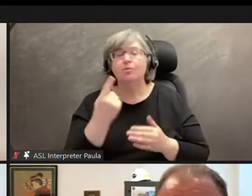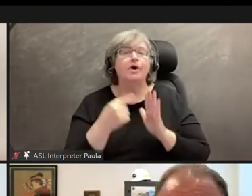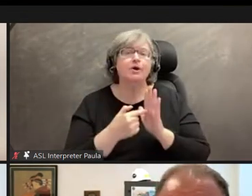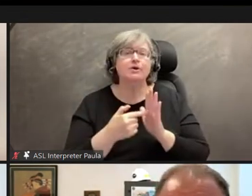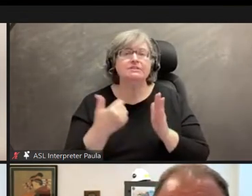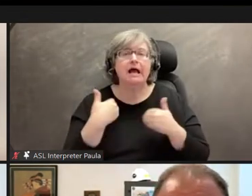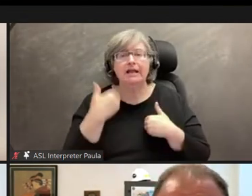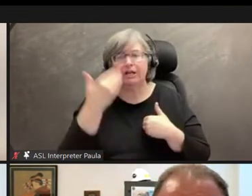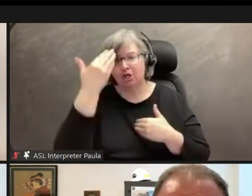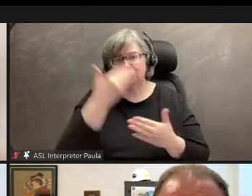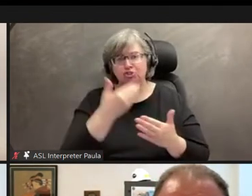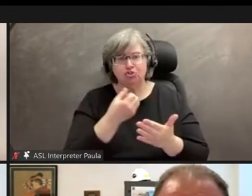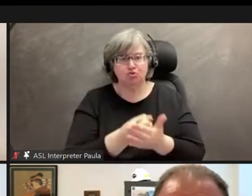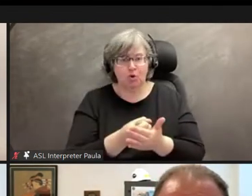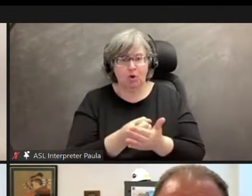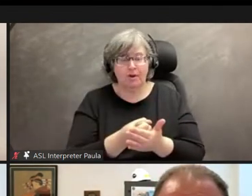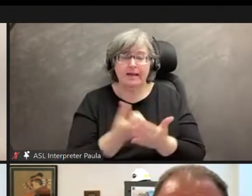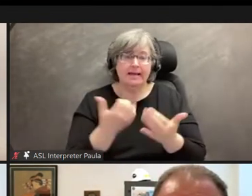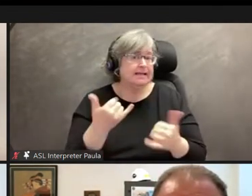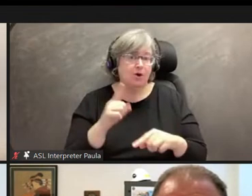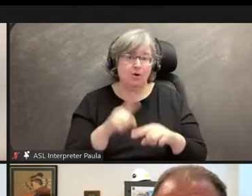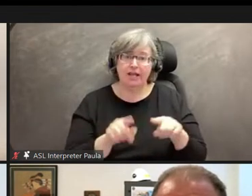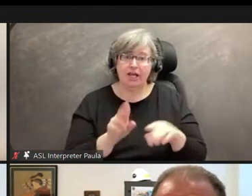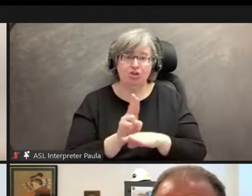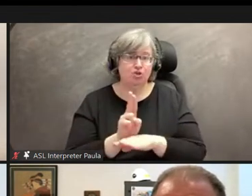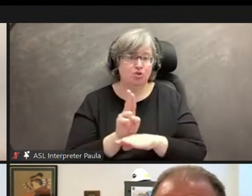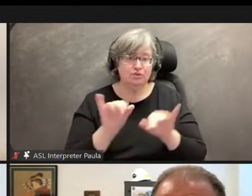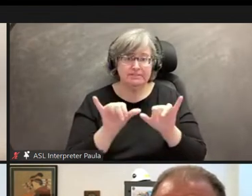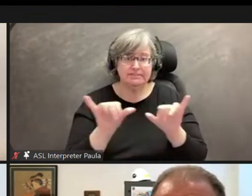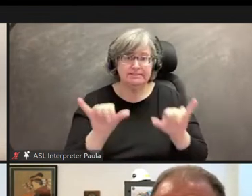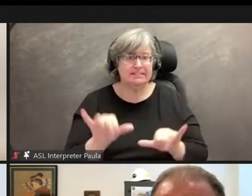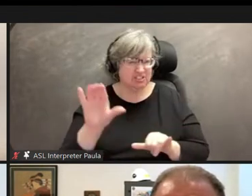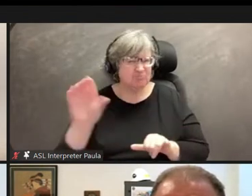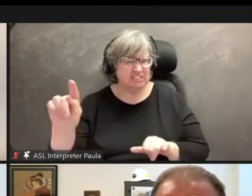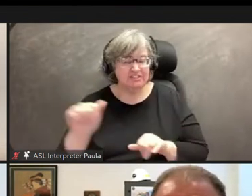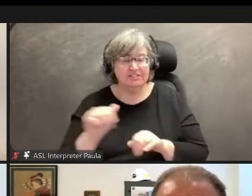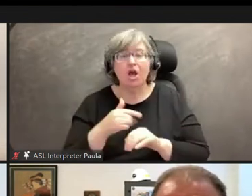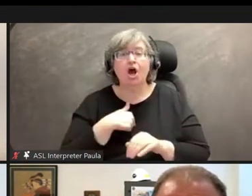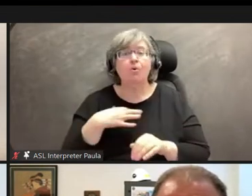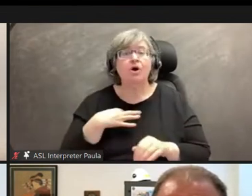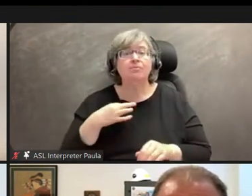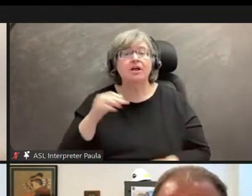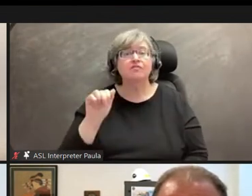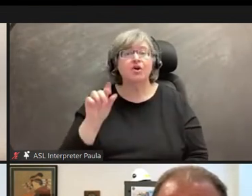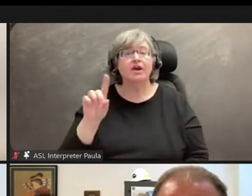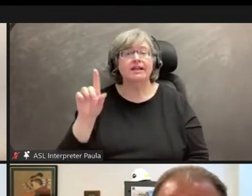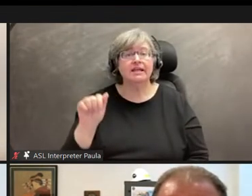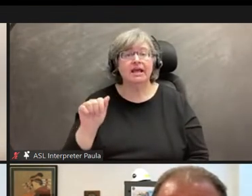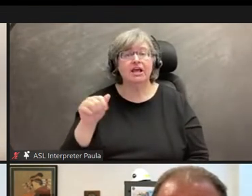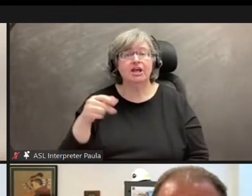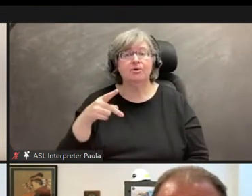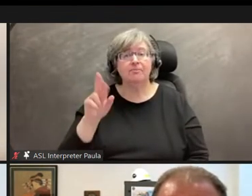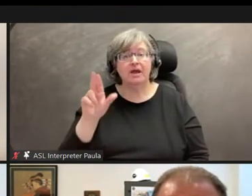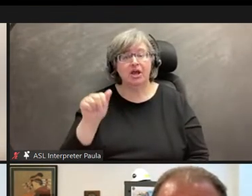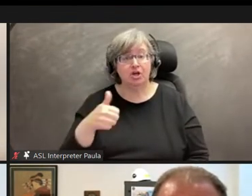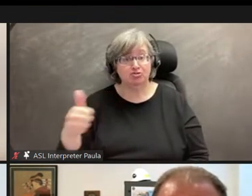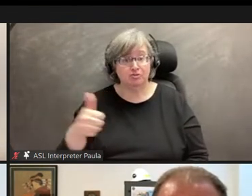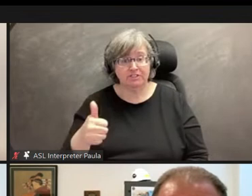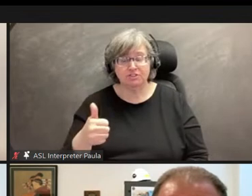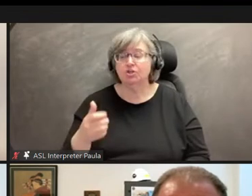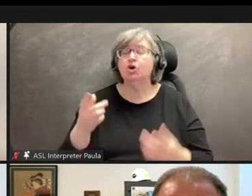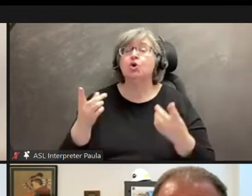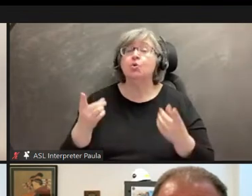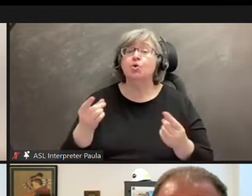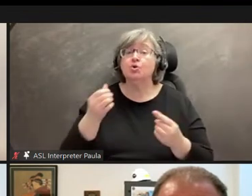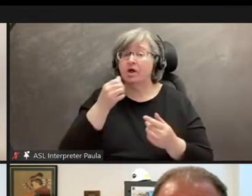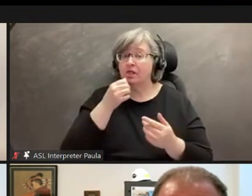I'll give an example, I had a stroke and now I'm unable to use the system. I want to apply for ADA paratransit. What we do is, we